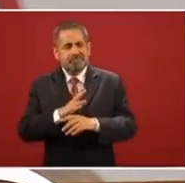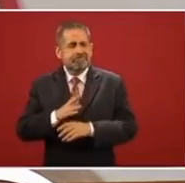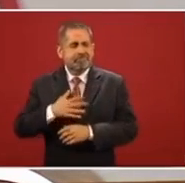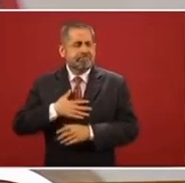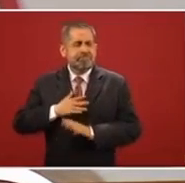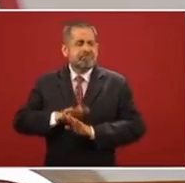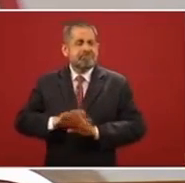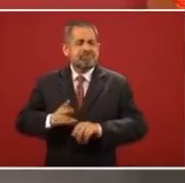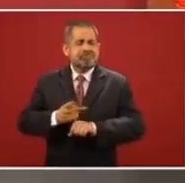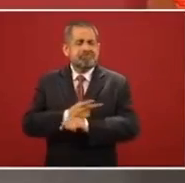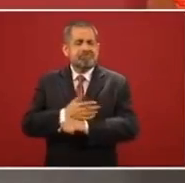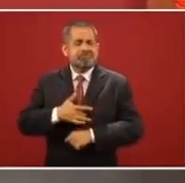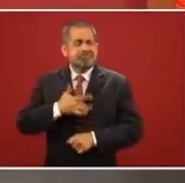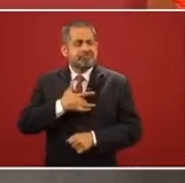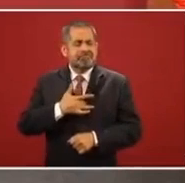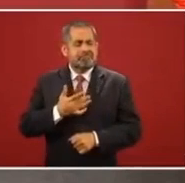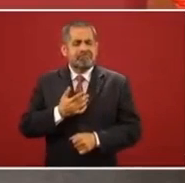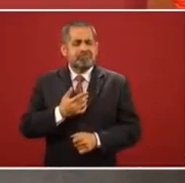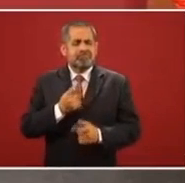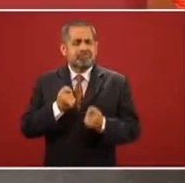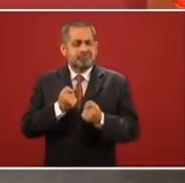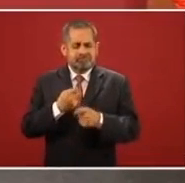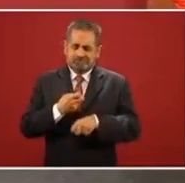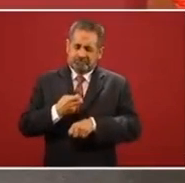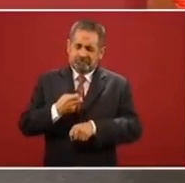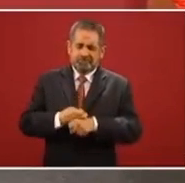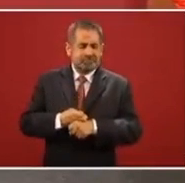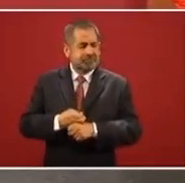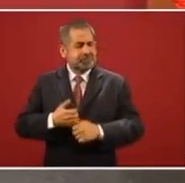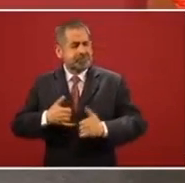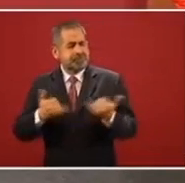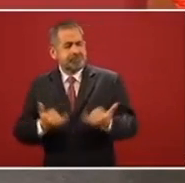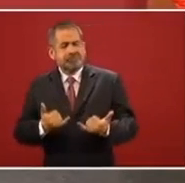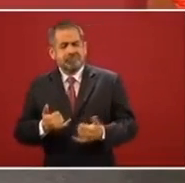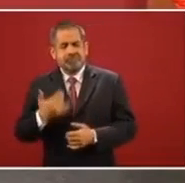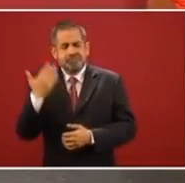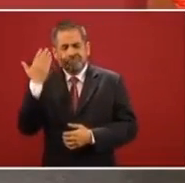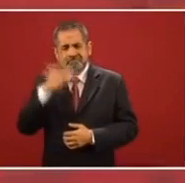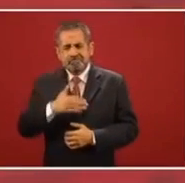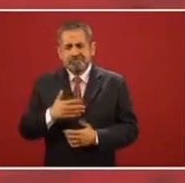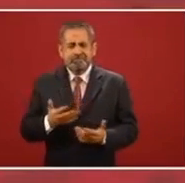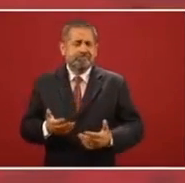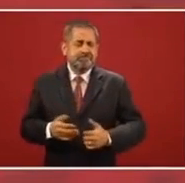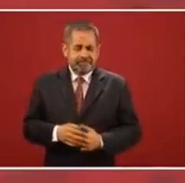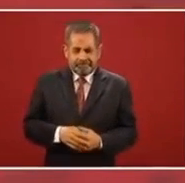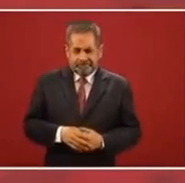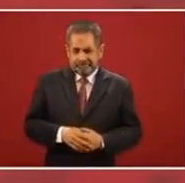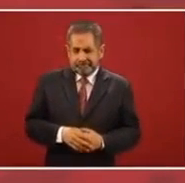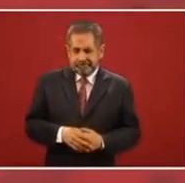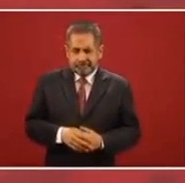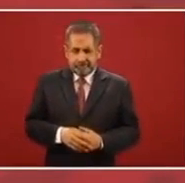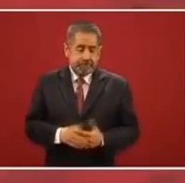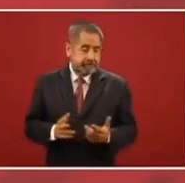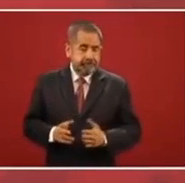ya My gruesa. skin is thick. De modo